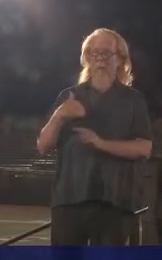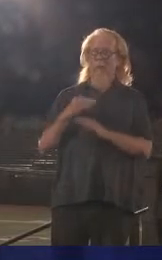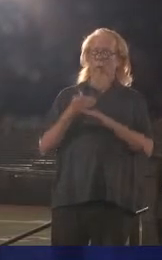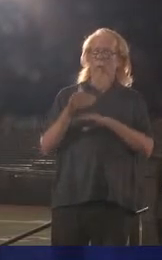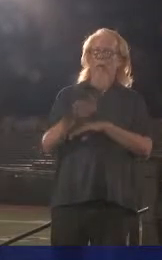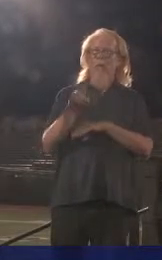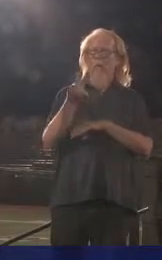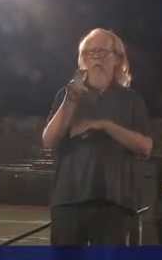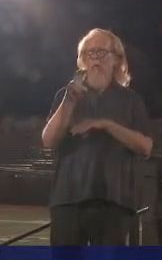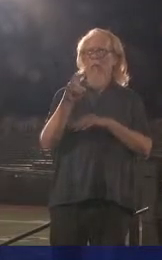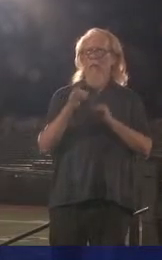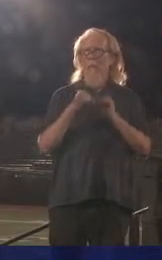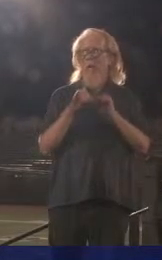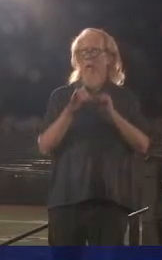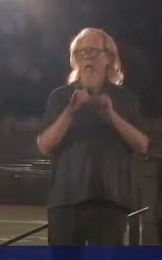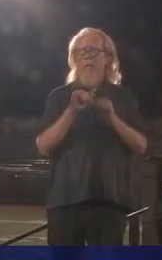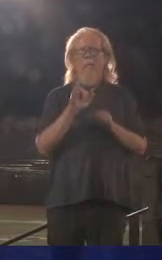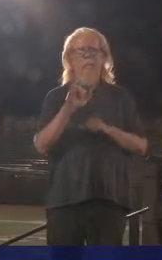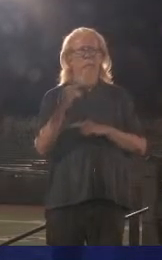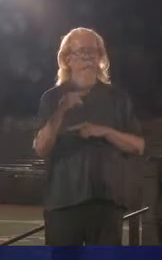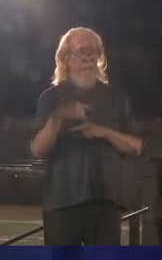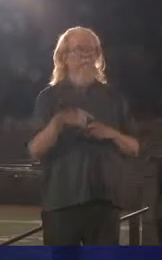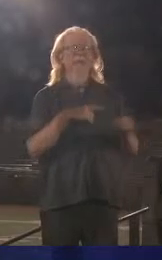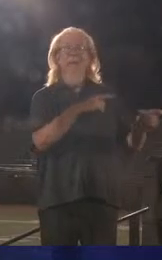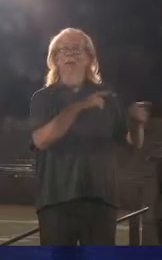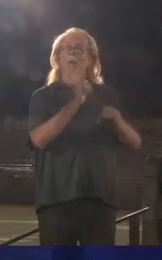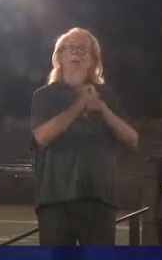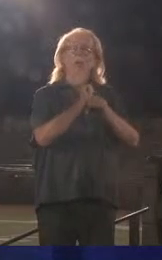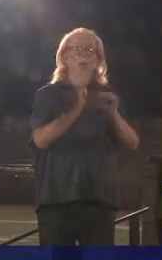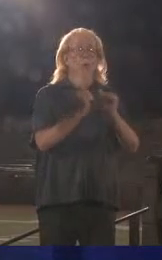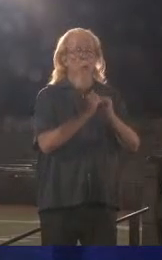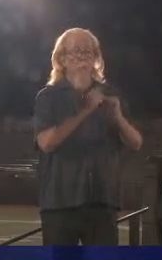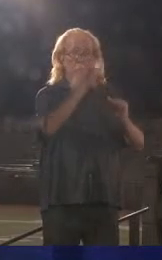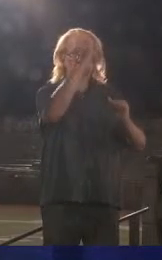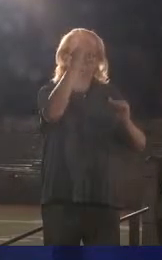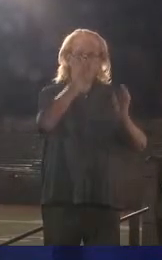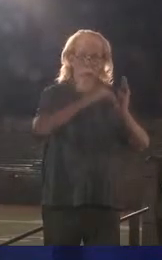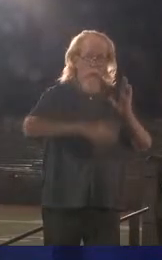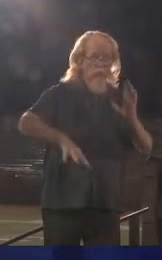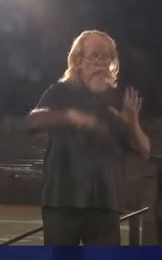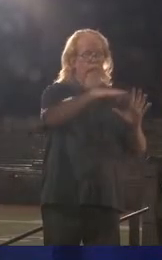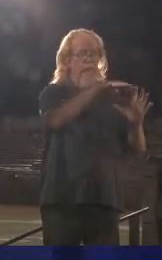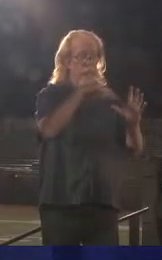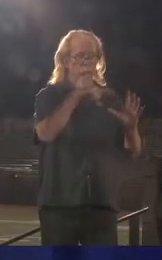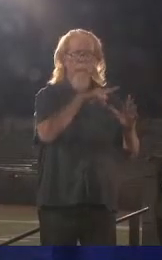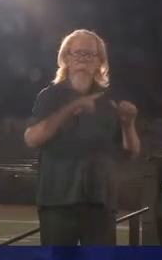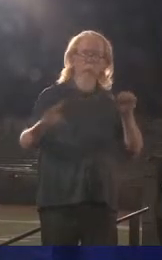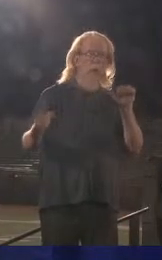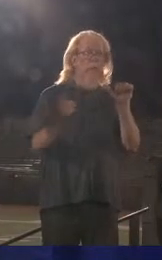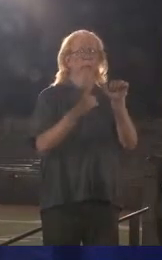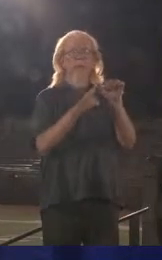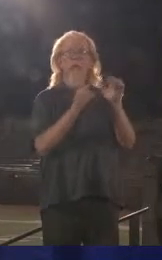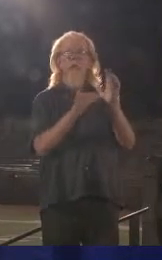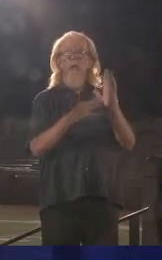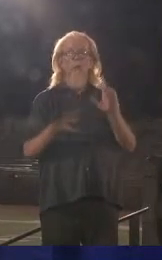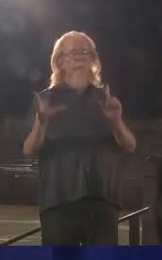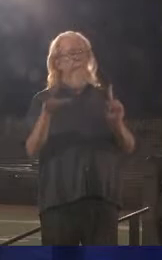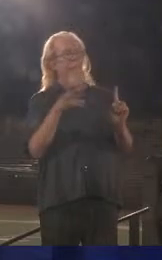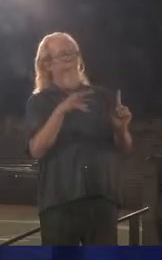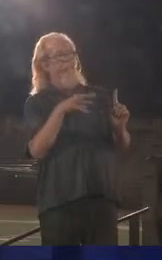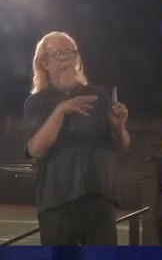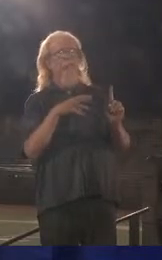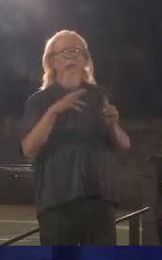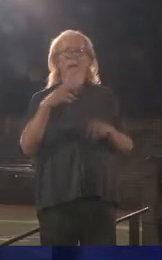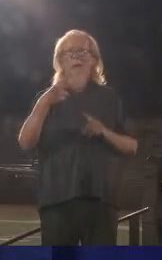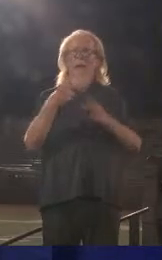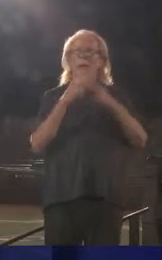Instagram. As a result of Nalania's work with the Black Student Union, she was one of the first students featured on hashtag